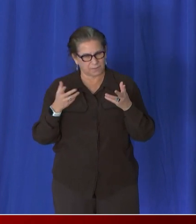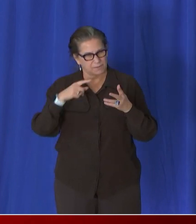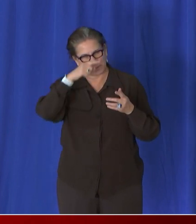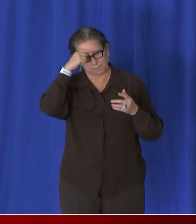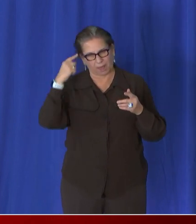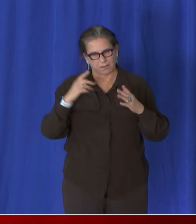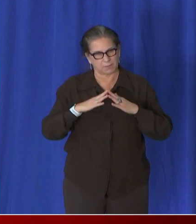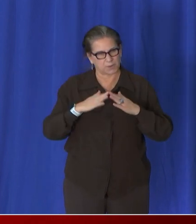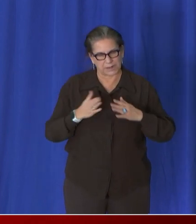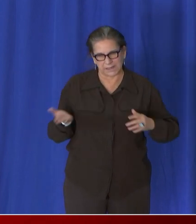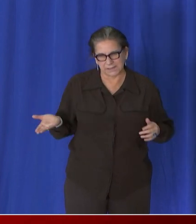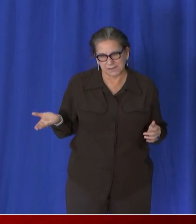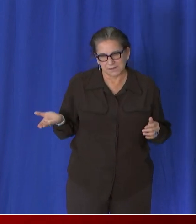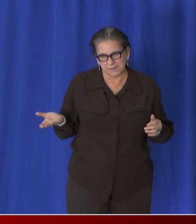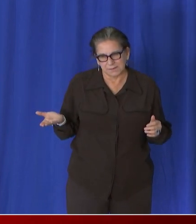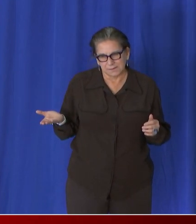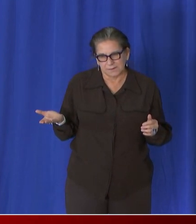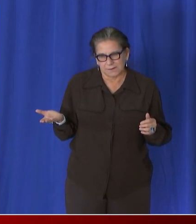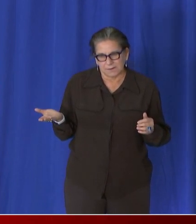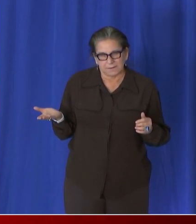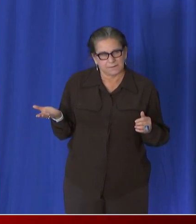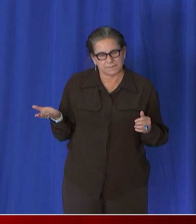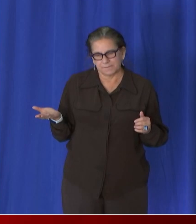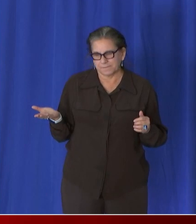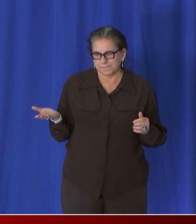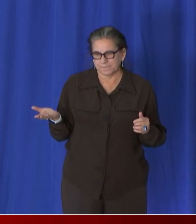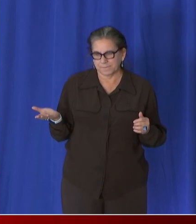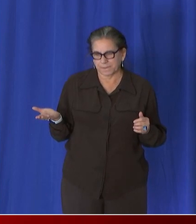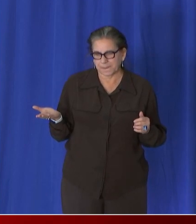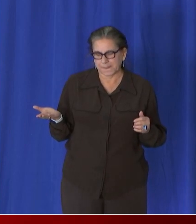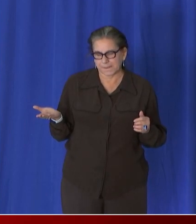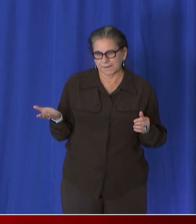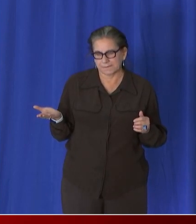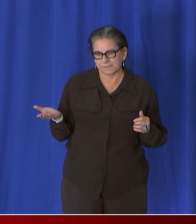potential hiring issues with the teacher who reenacted the